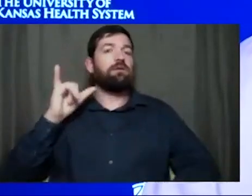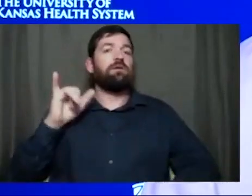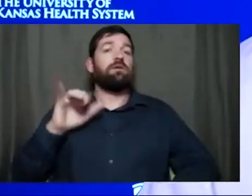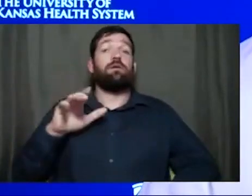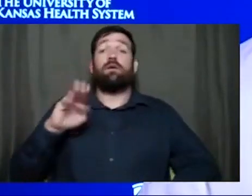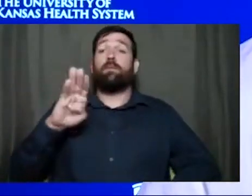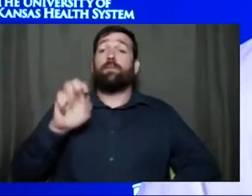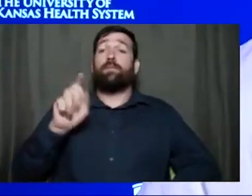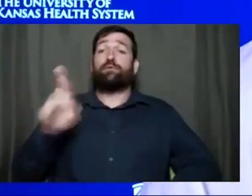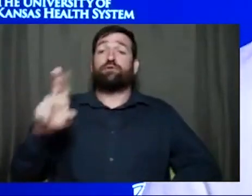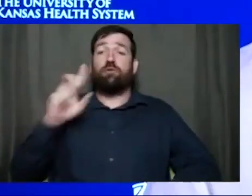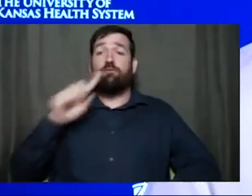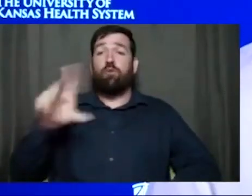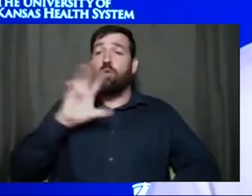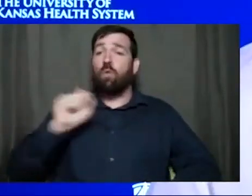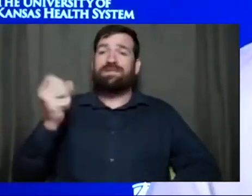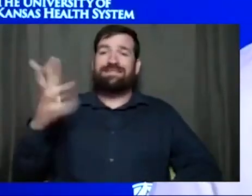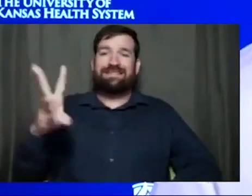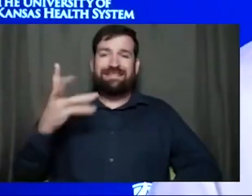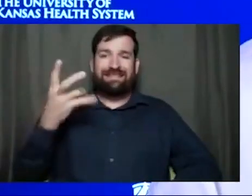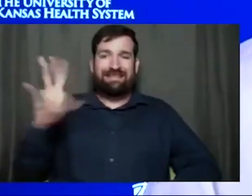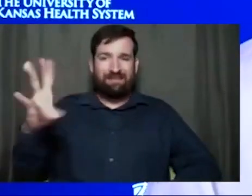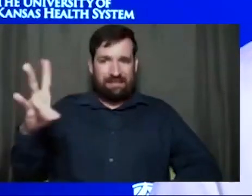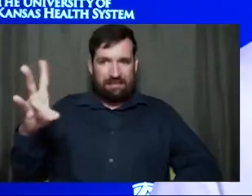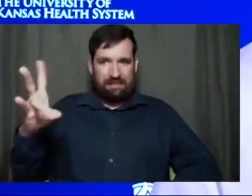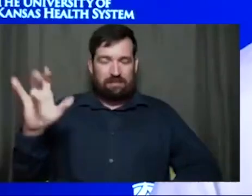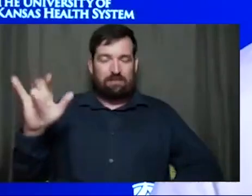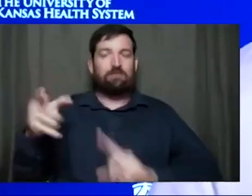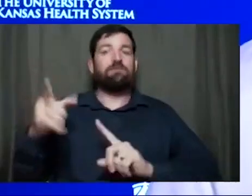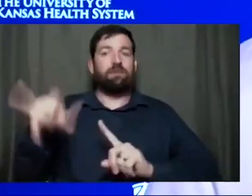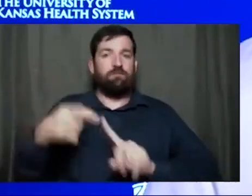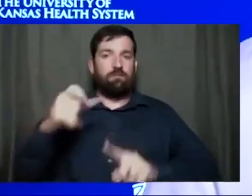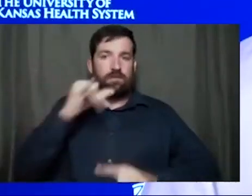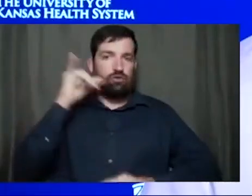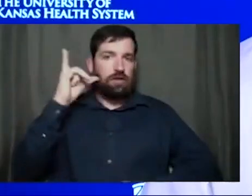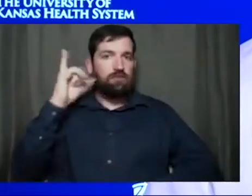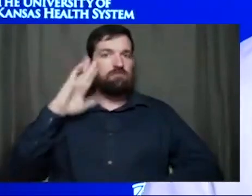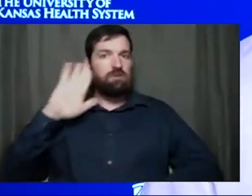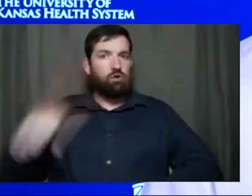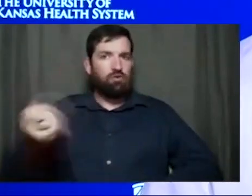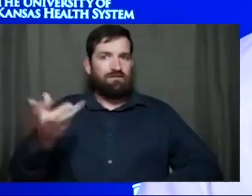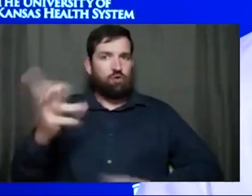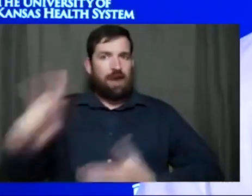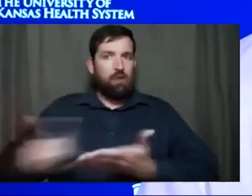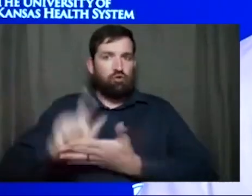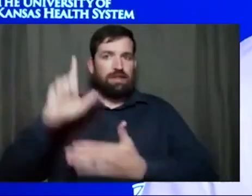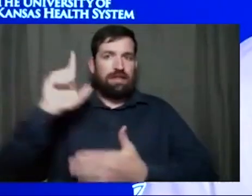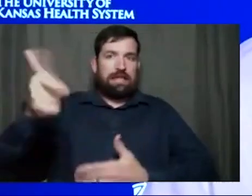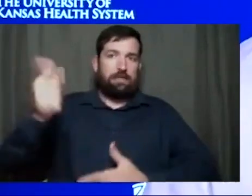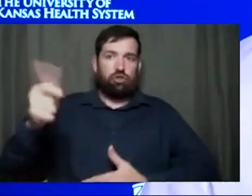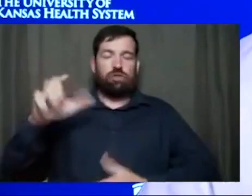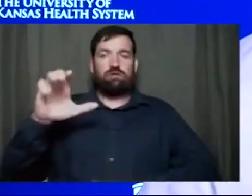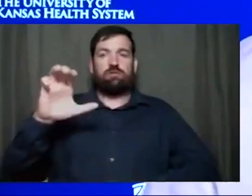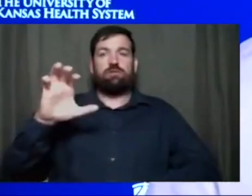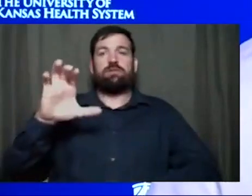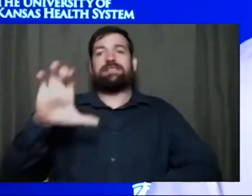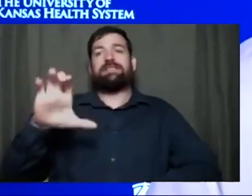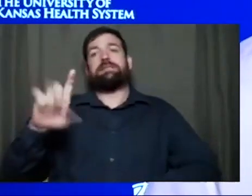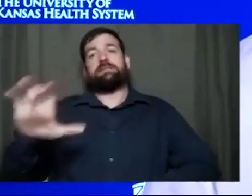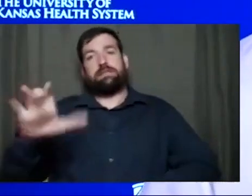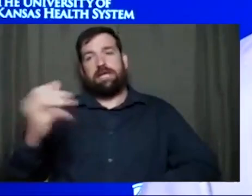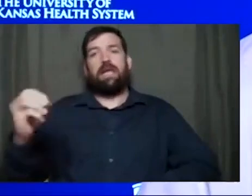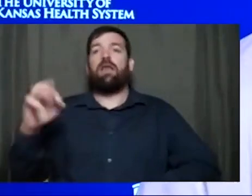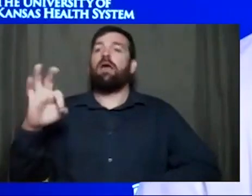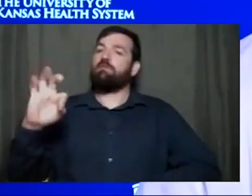for 16 or 17-year-olds. We had that question from yesterday. We know a few hours later the FDA and CDC kind of started to endorse now boosters